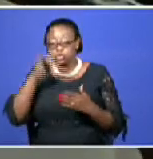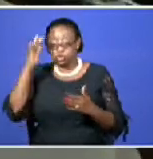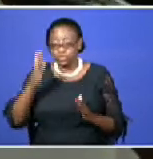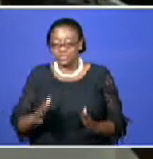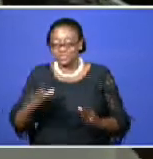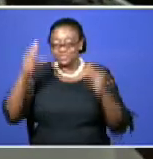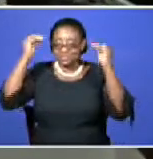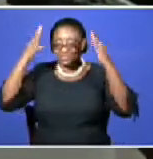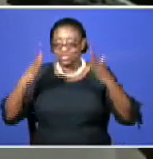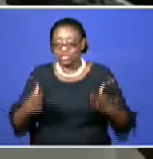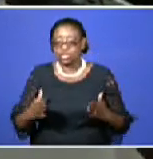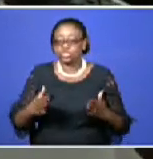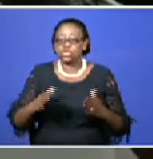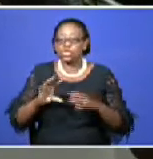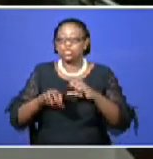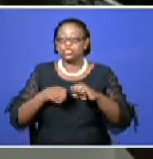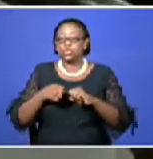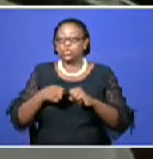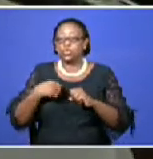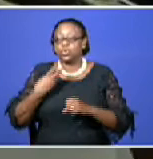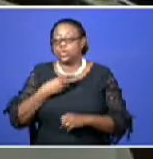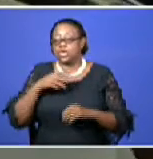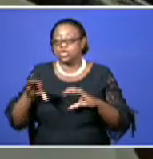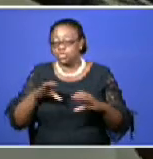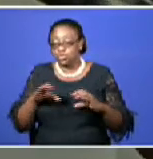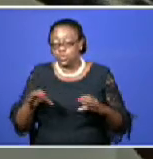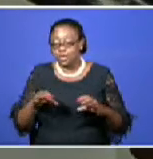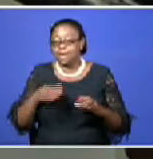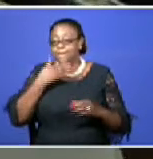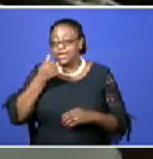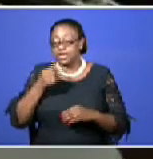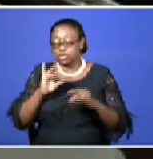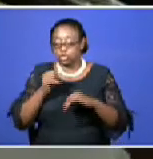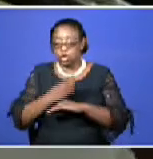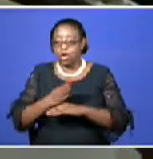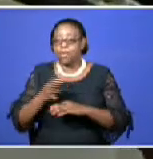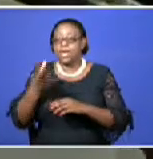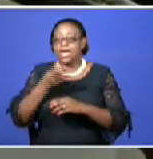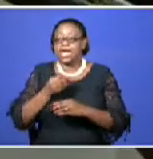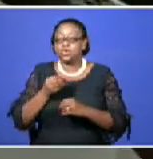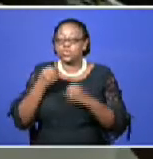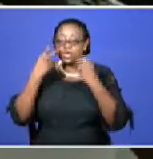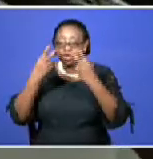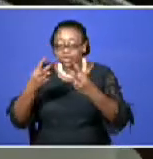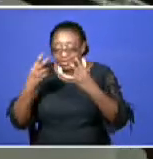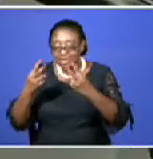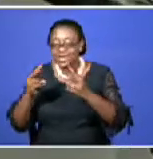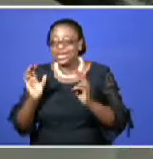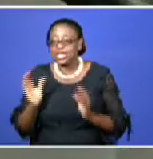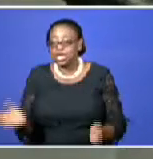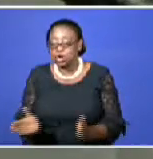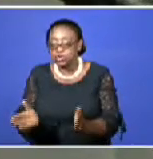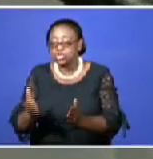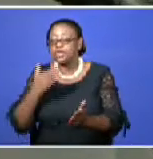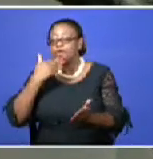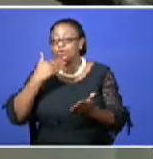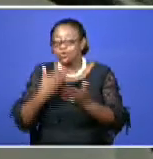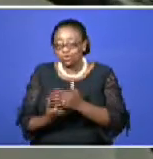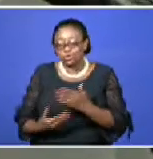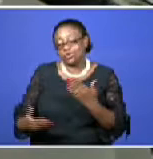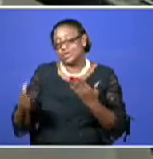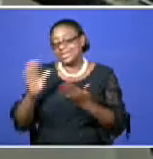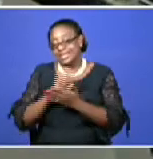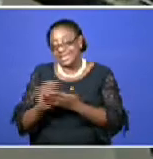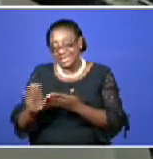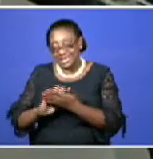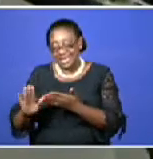administrators. So we are doing a much better job. We are insisting that the kind of cleanliness that the students deserve and administrators, teachers,